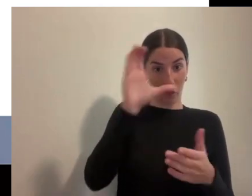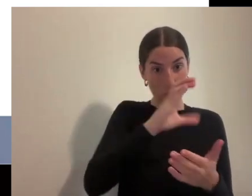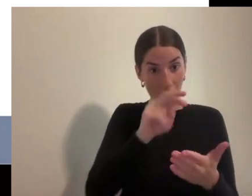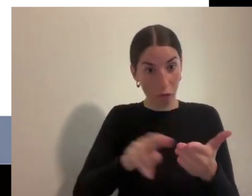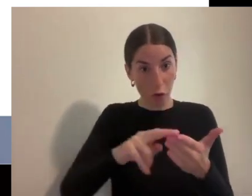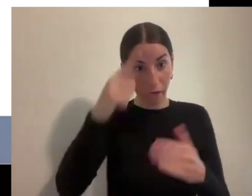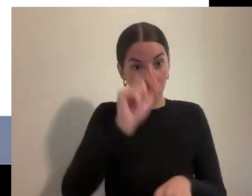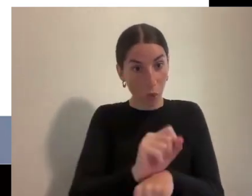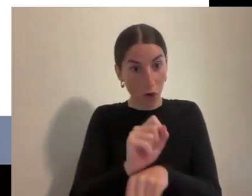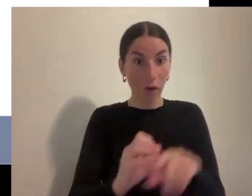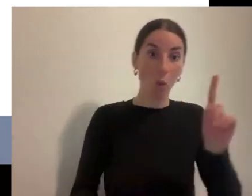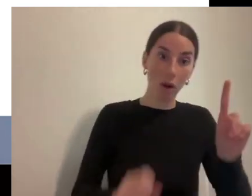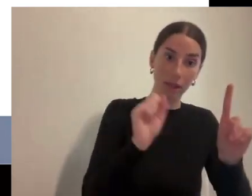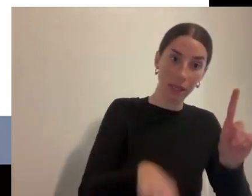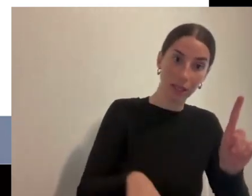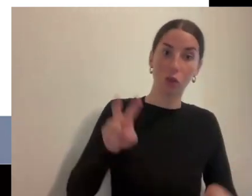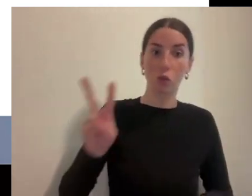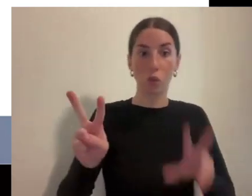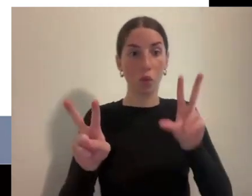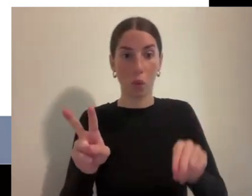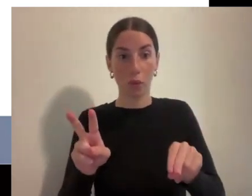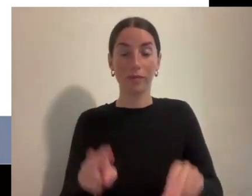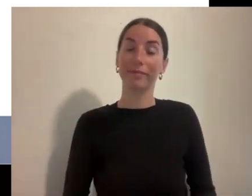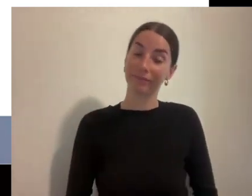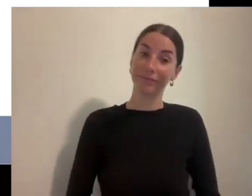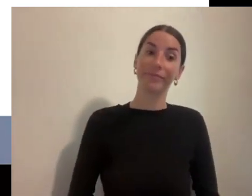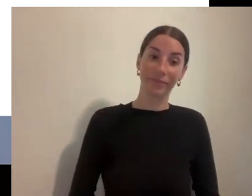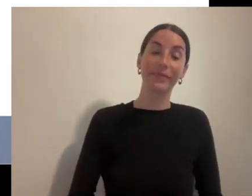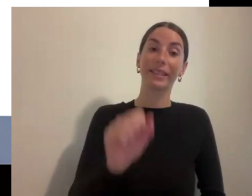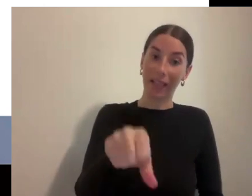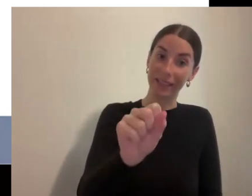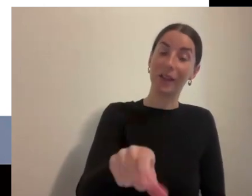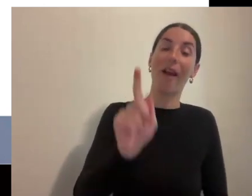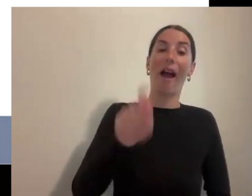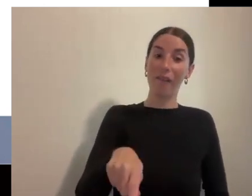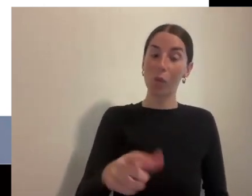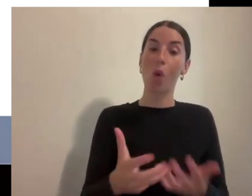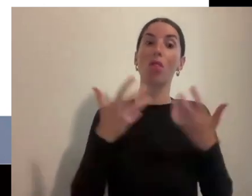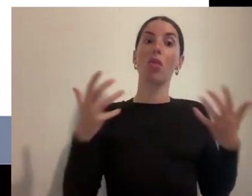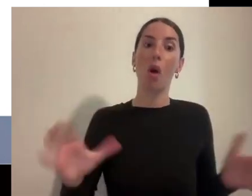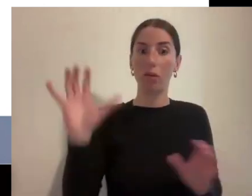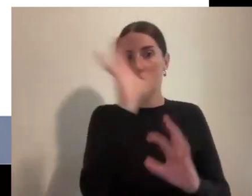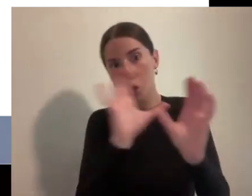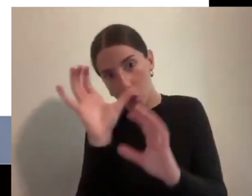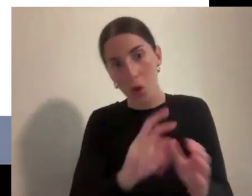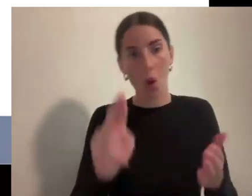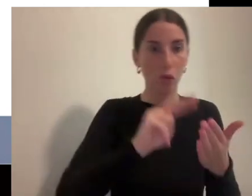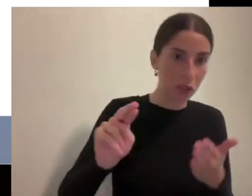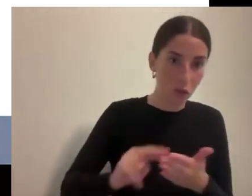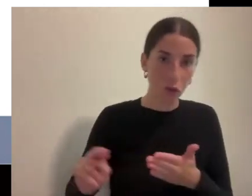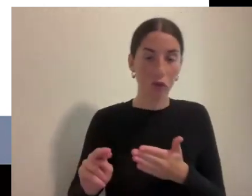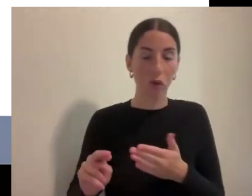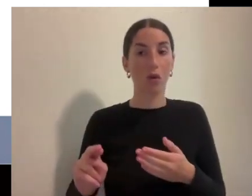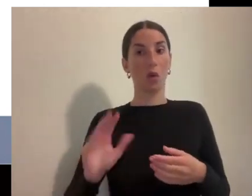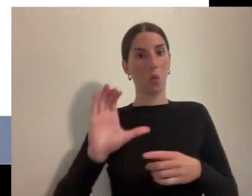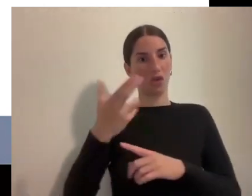no. And yes, we have to do a lot of search and research. So when ChatGPT first came out and